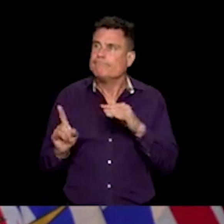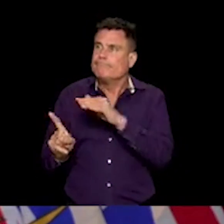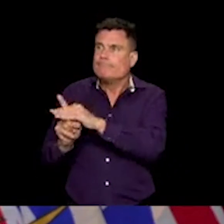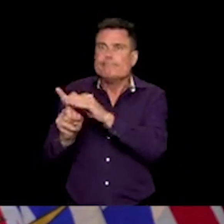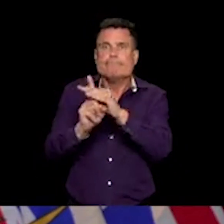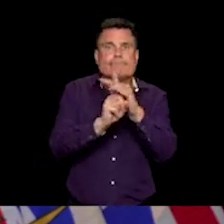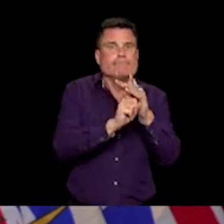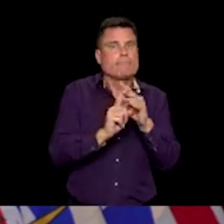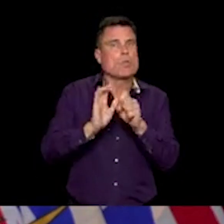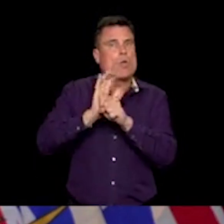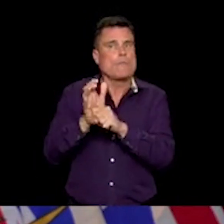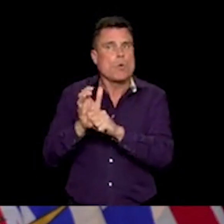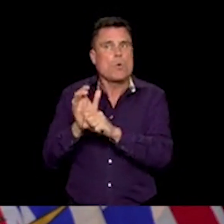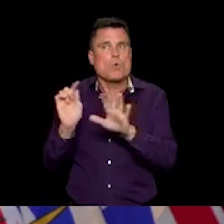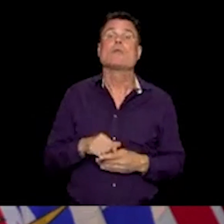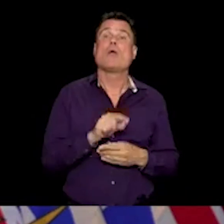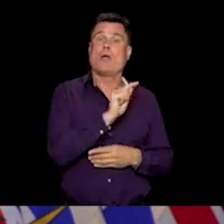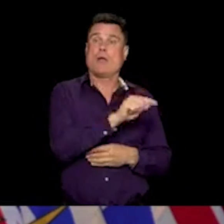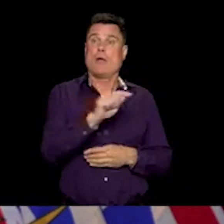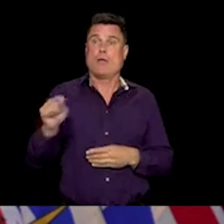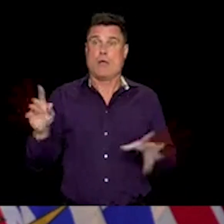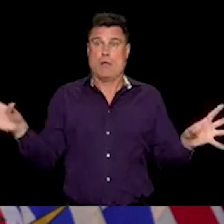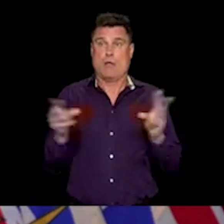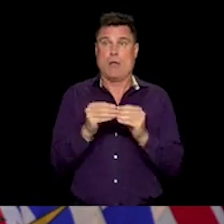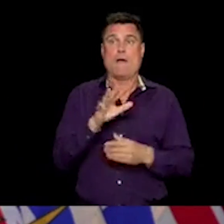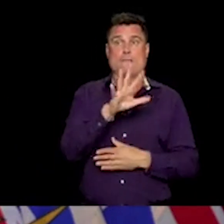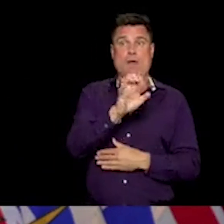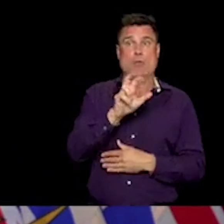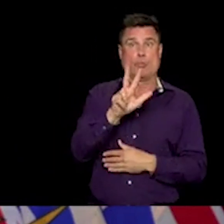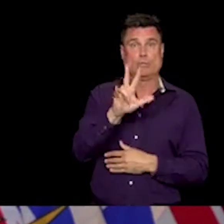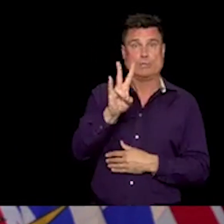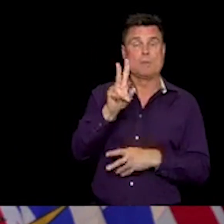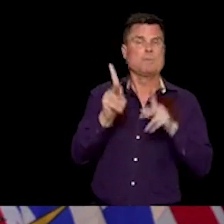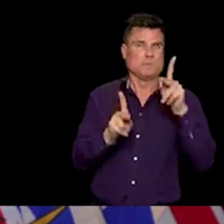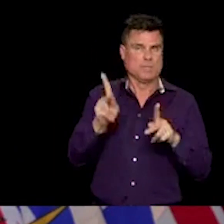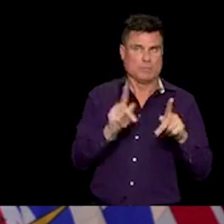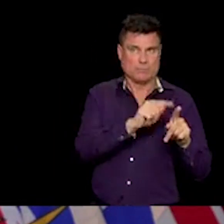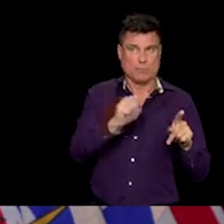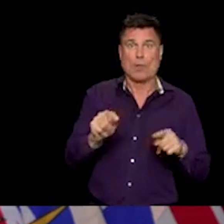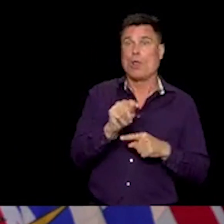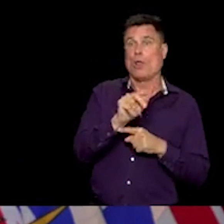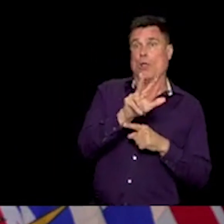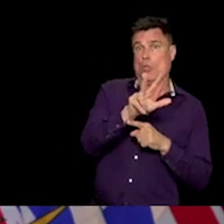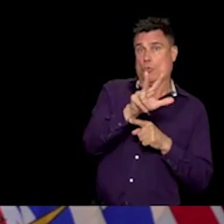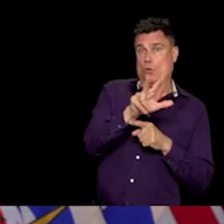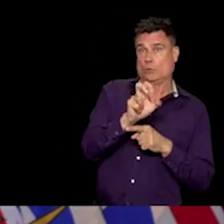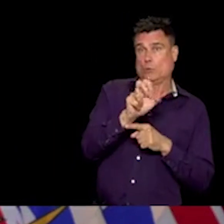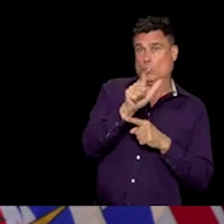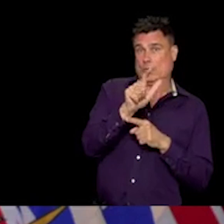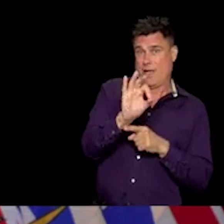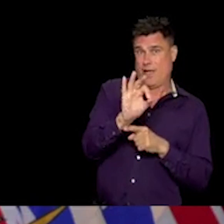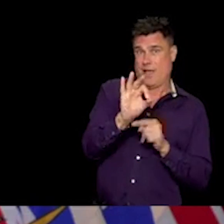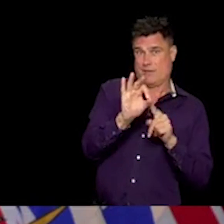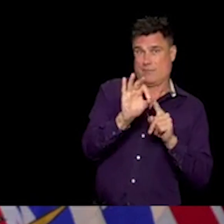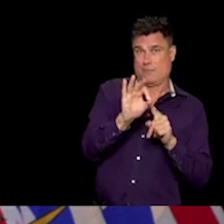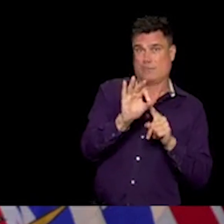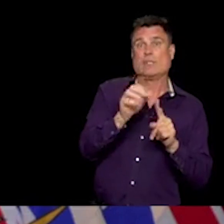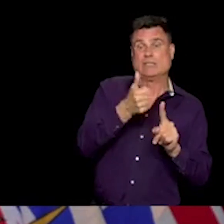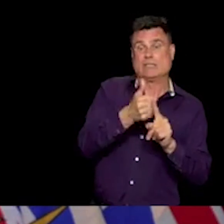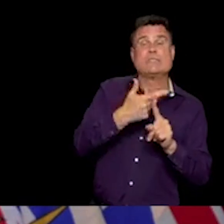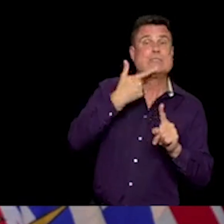outbreaks in long-term care and acute care in our health system. We are now down to 17, with 14 in long-term care